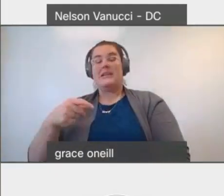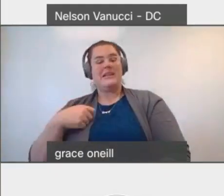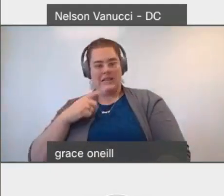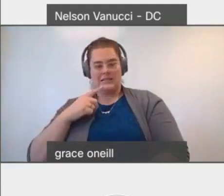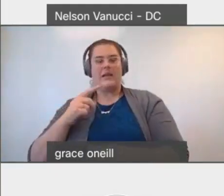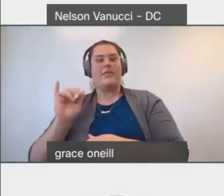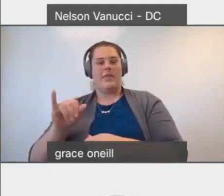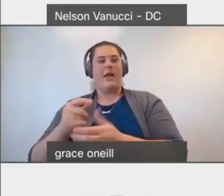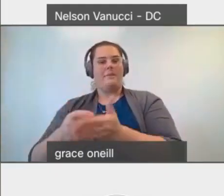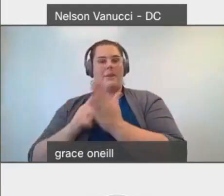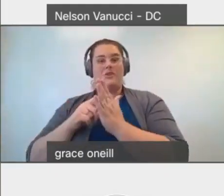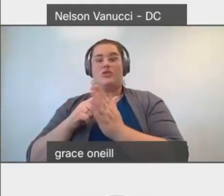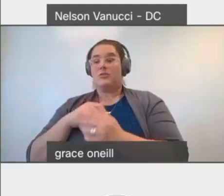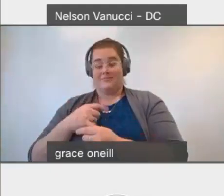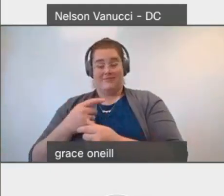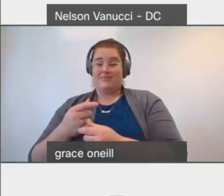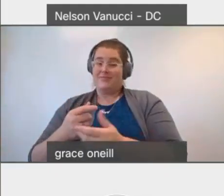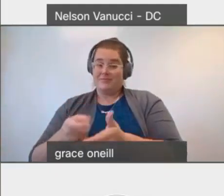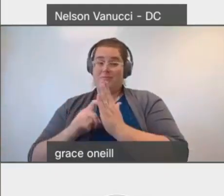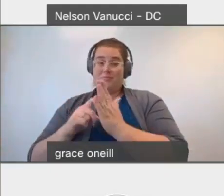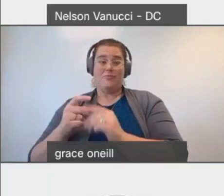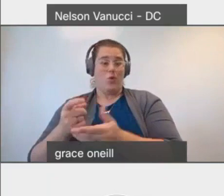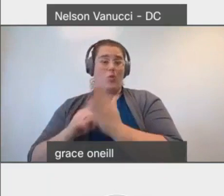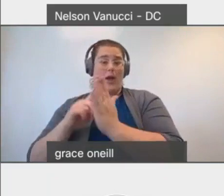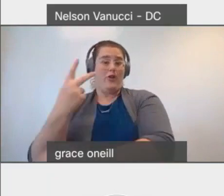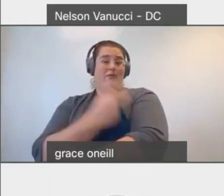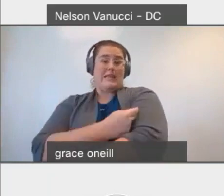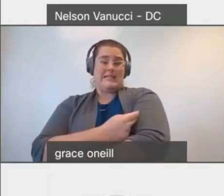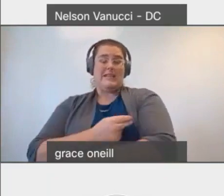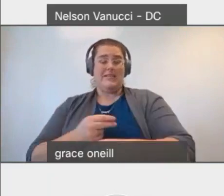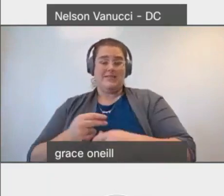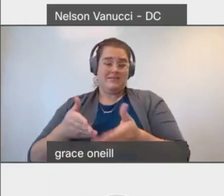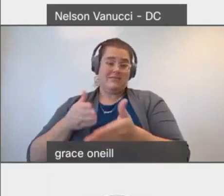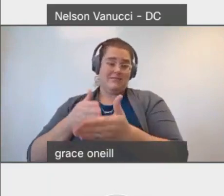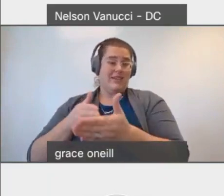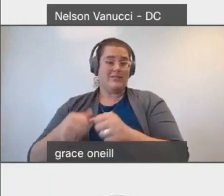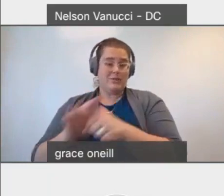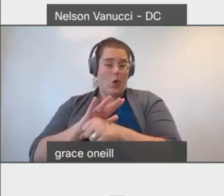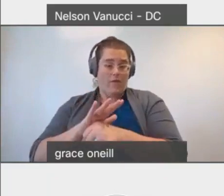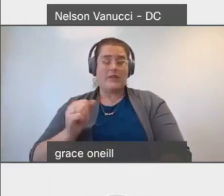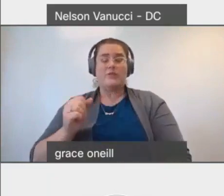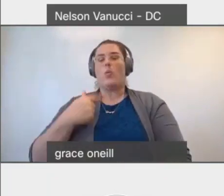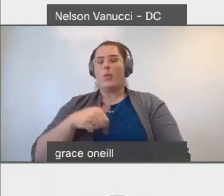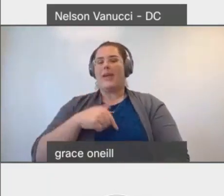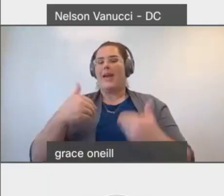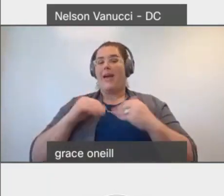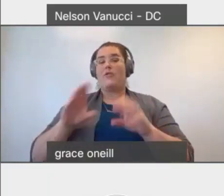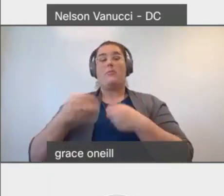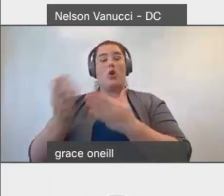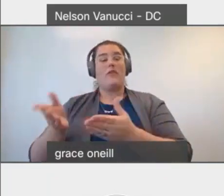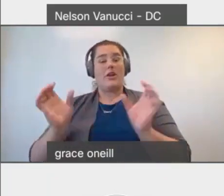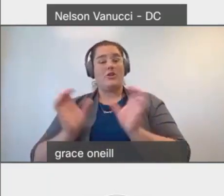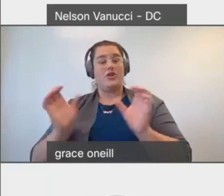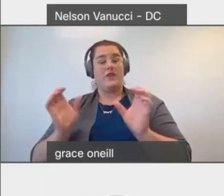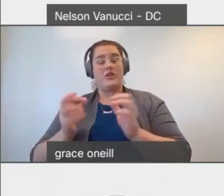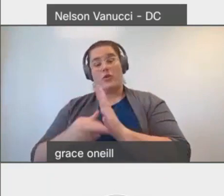vaccinated against coronavirus. So we have our provider certification review process, and